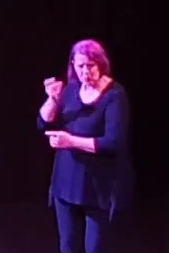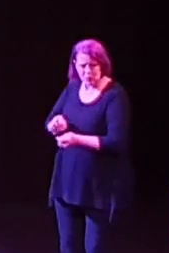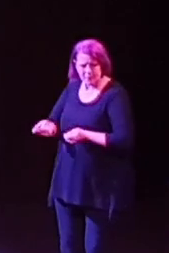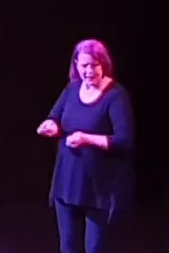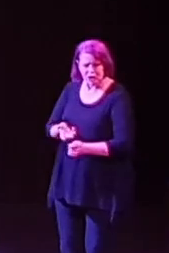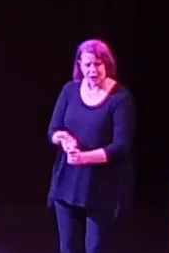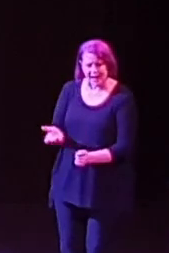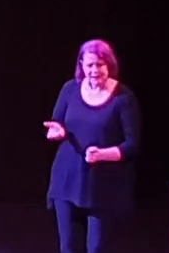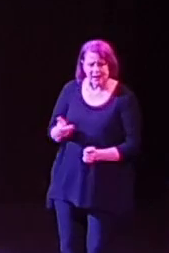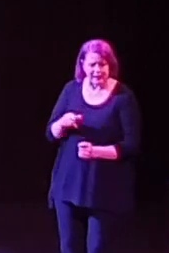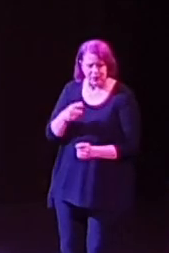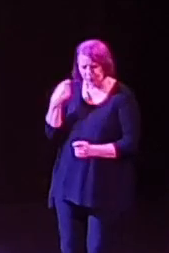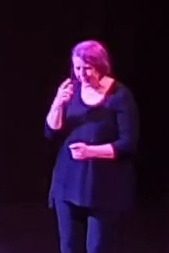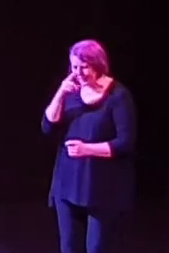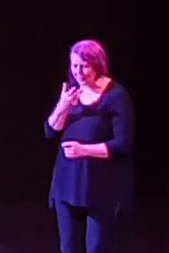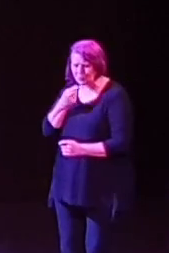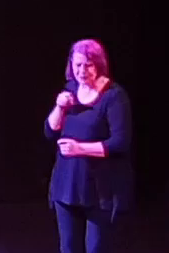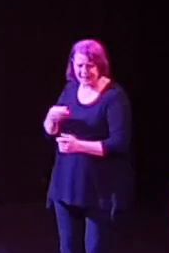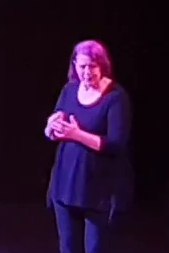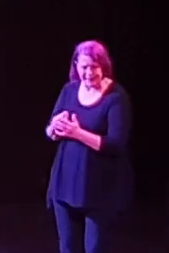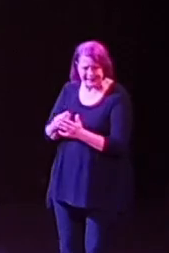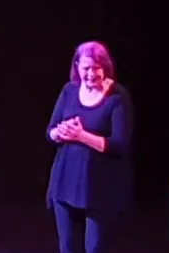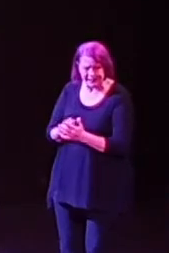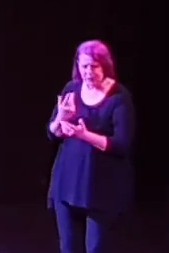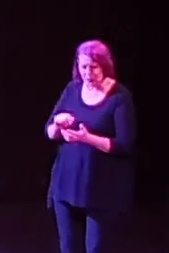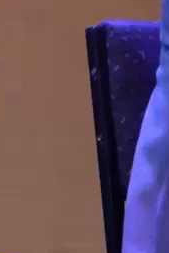that people aren't just using them without contributing to that.